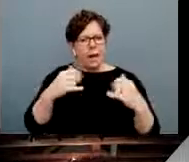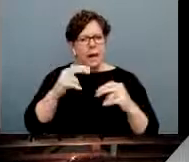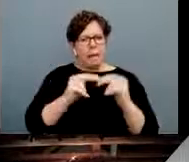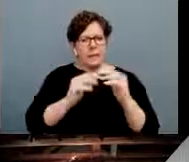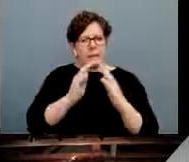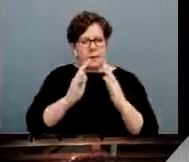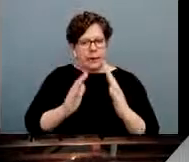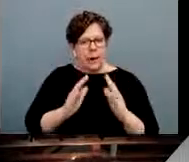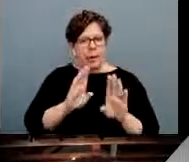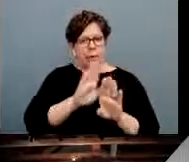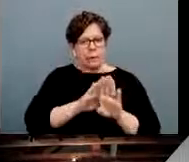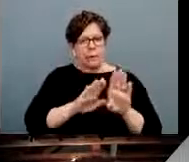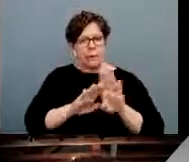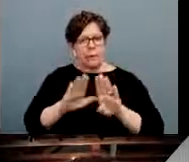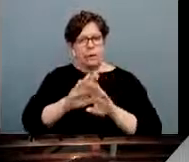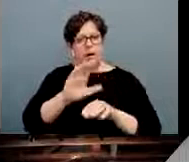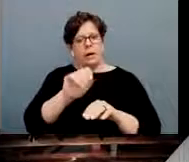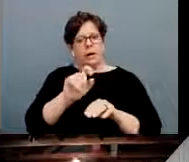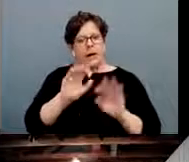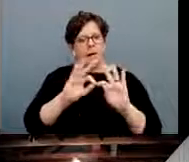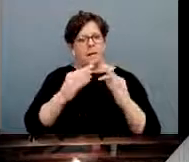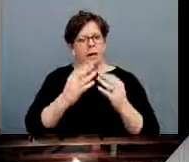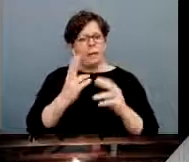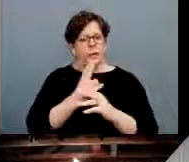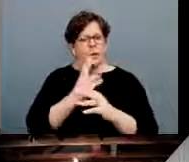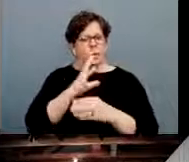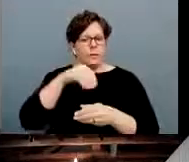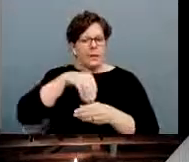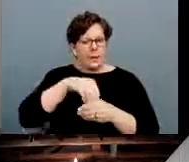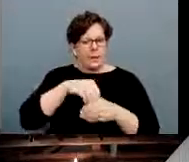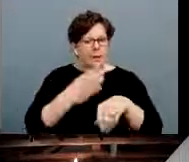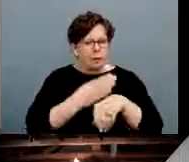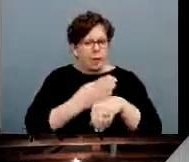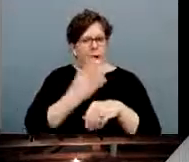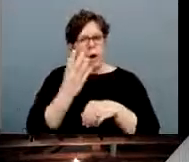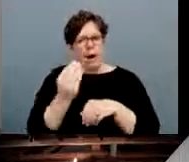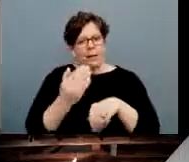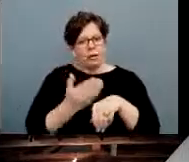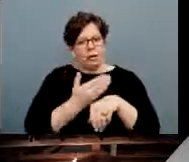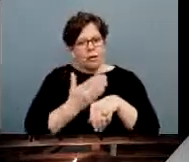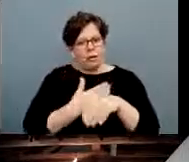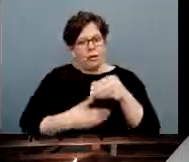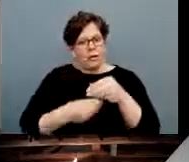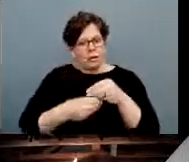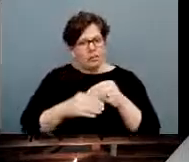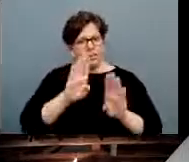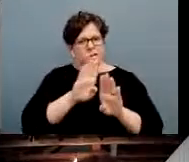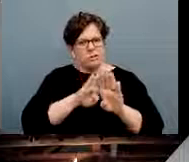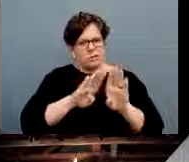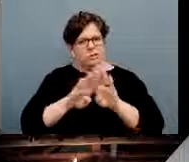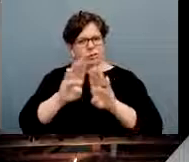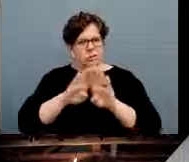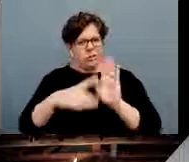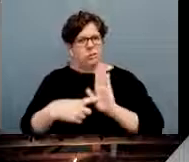of the materials the Castle family used when altering both the interior and the exterior of the house.